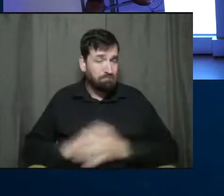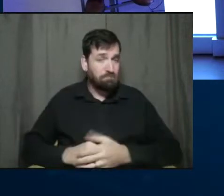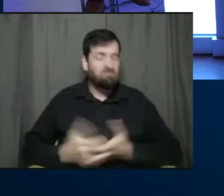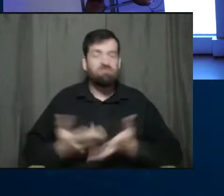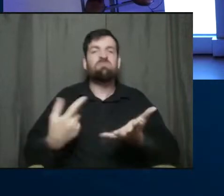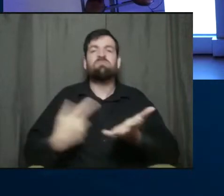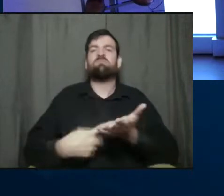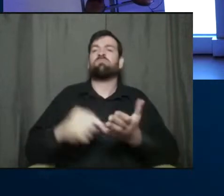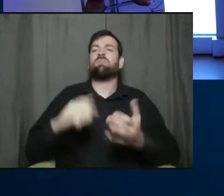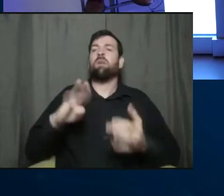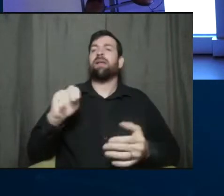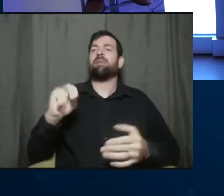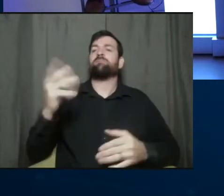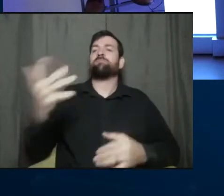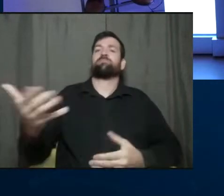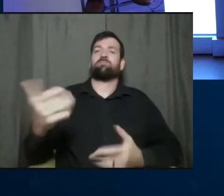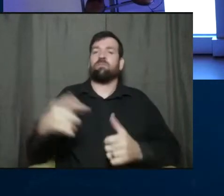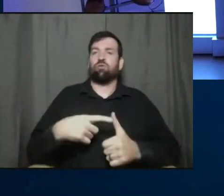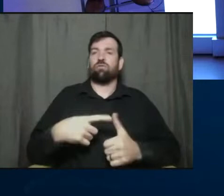first.